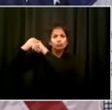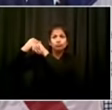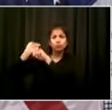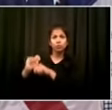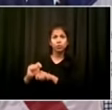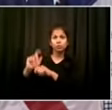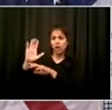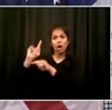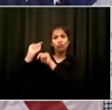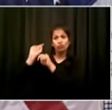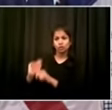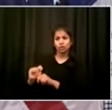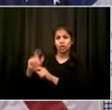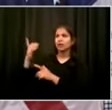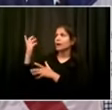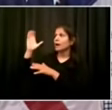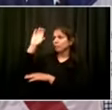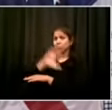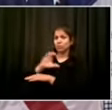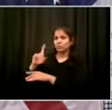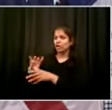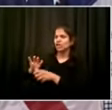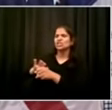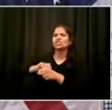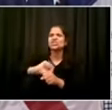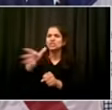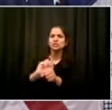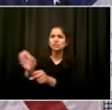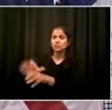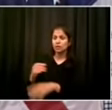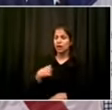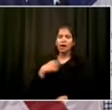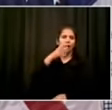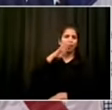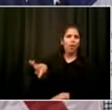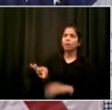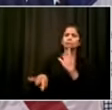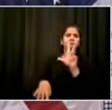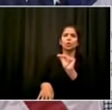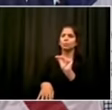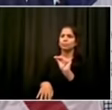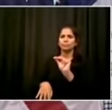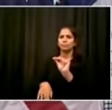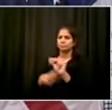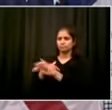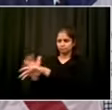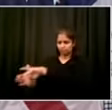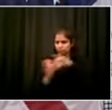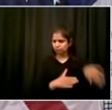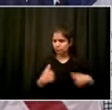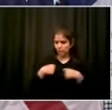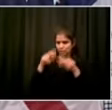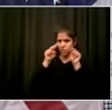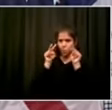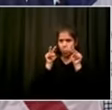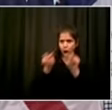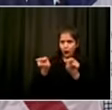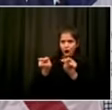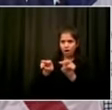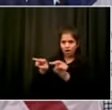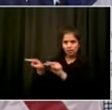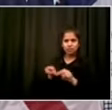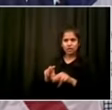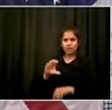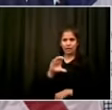in the first days of this protest, and it might have been lost in the first days of this protest. The decision by Commissioner Shea to move